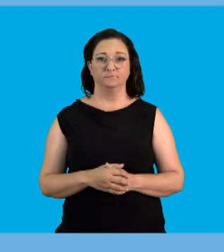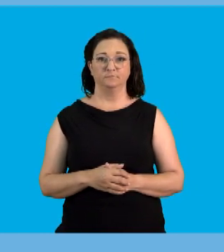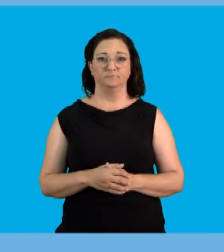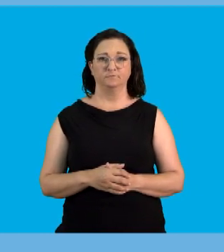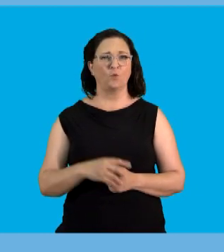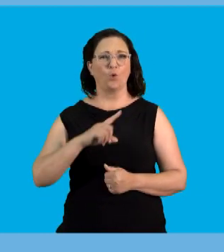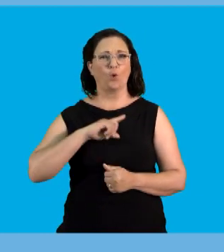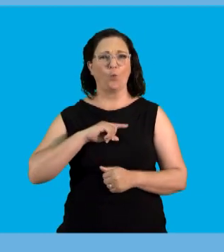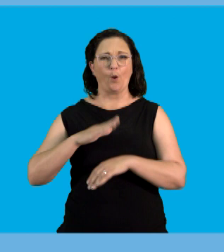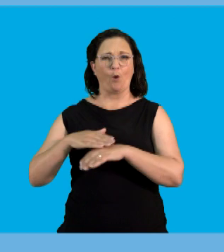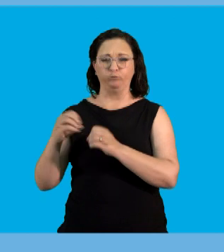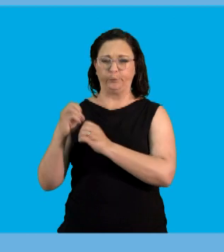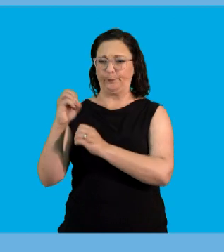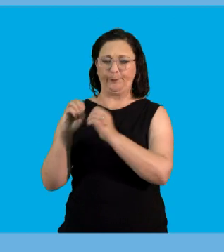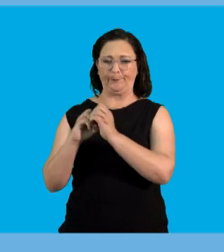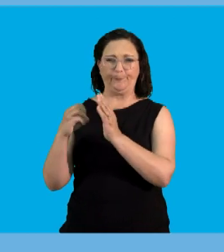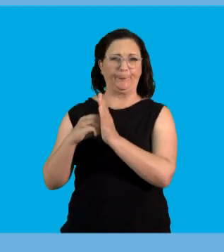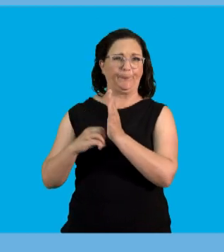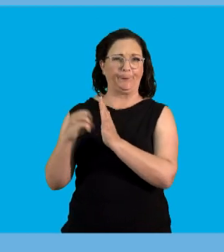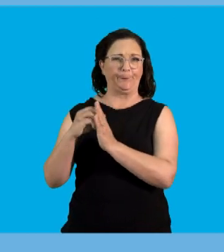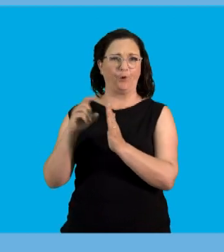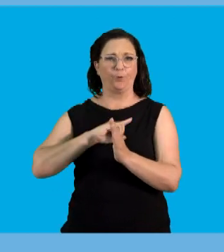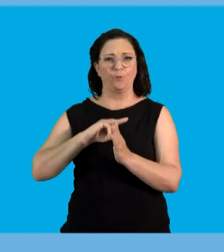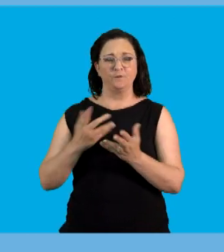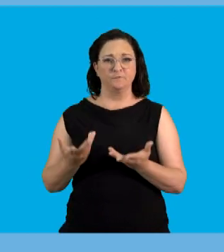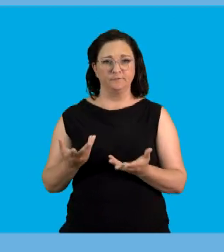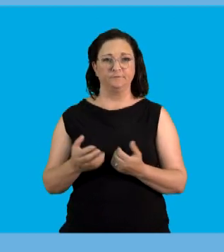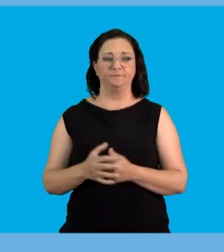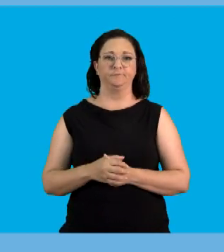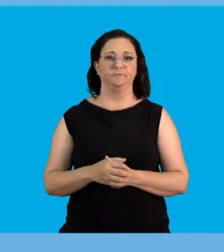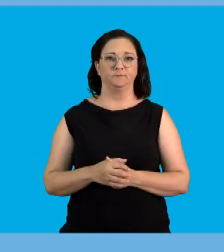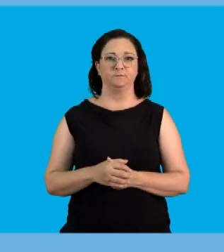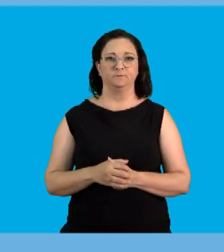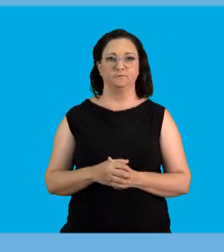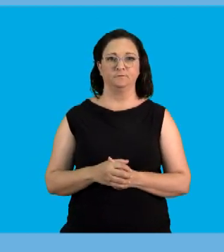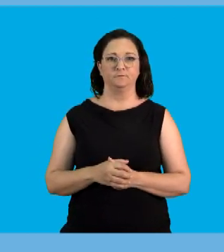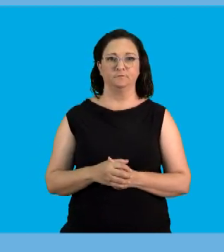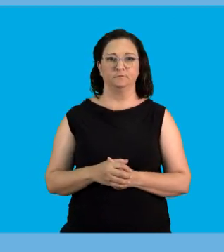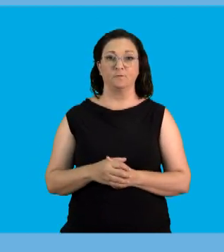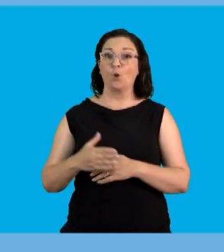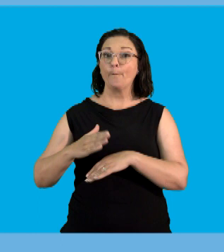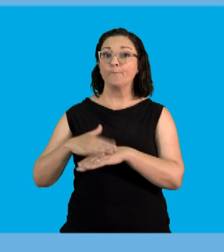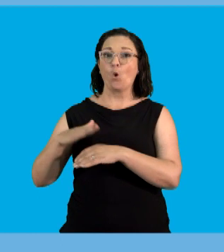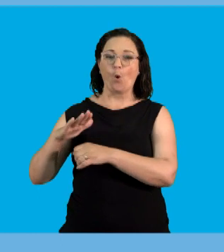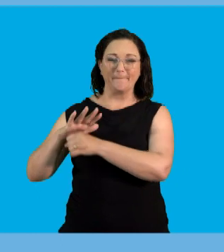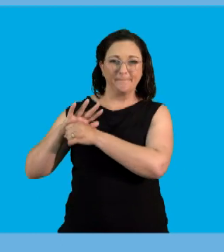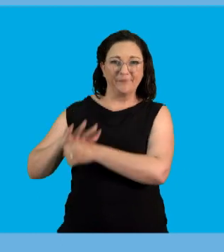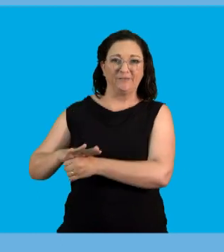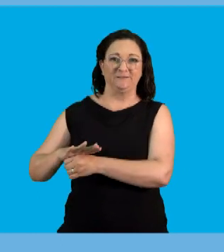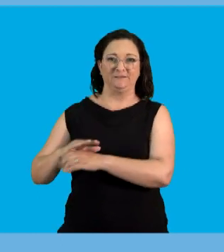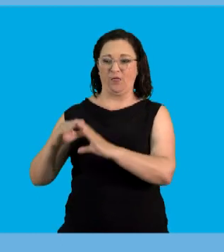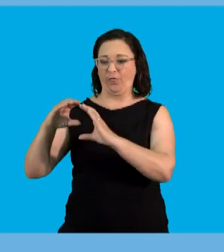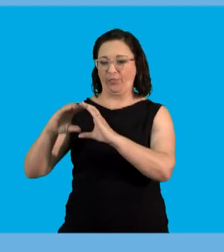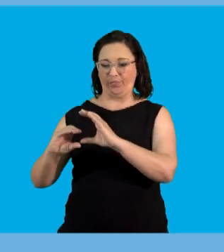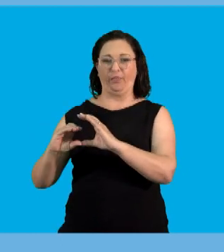There's going to be more collisions. Why is there more collisions? Because, picture number 2, there's more